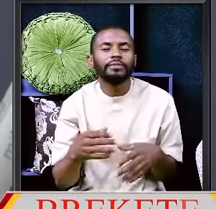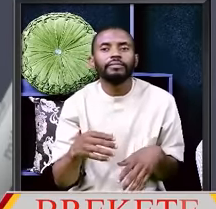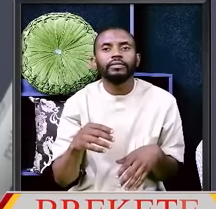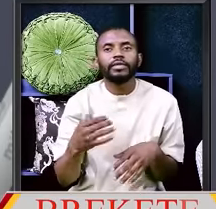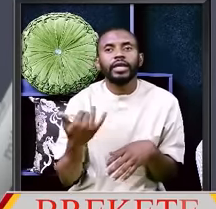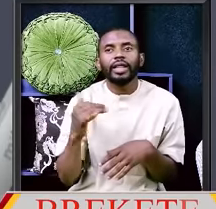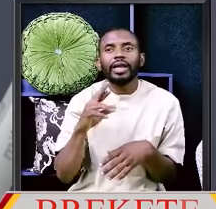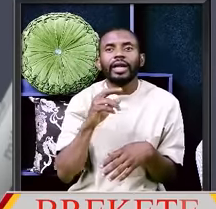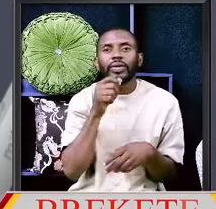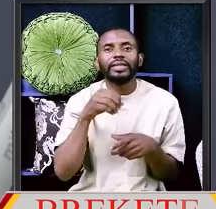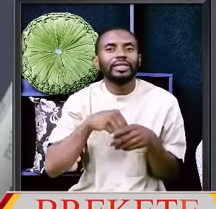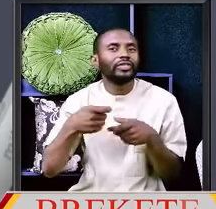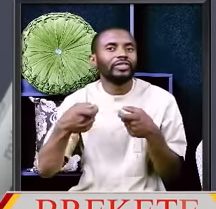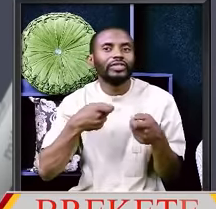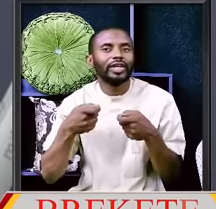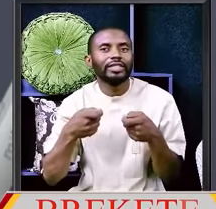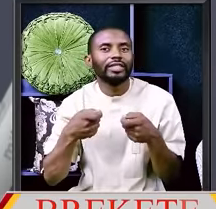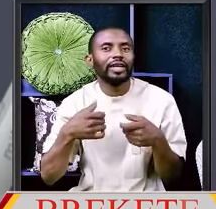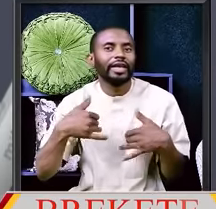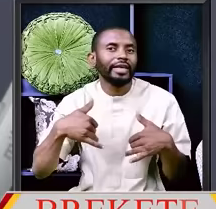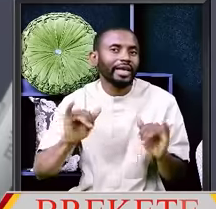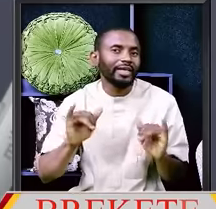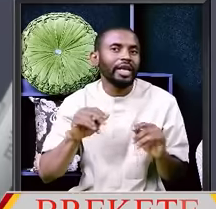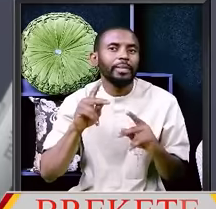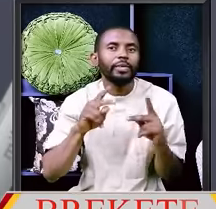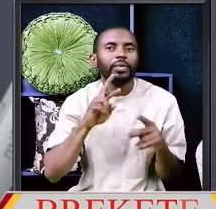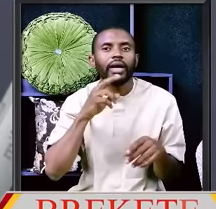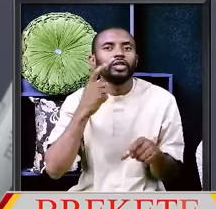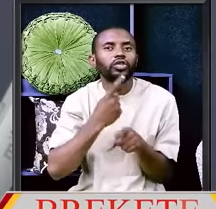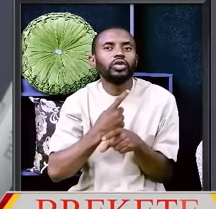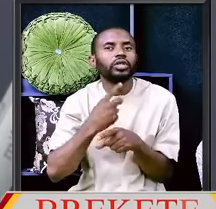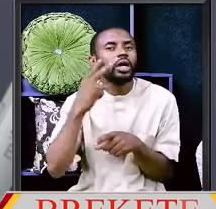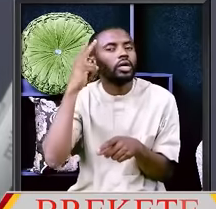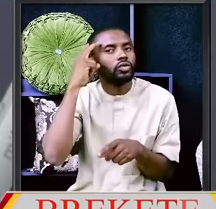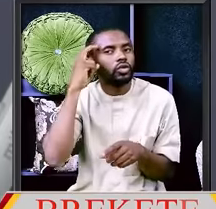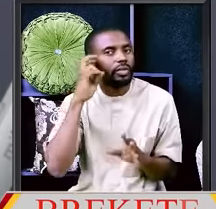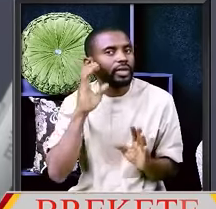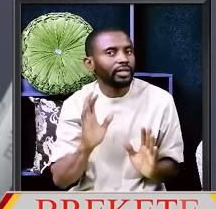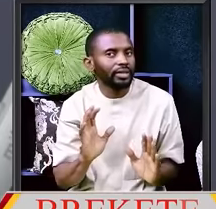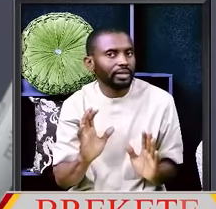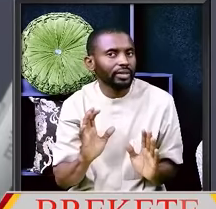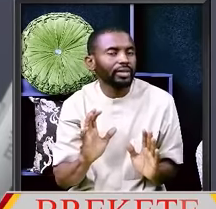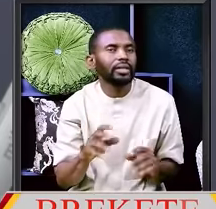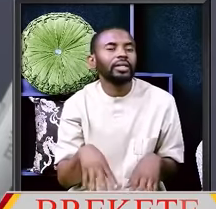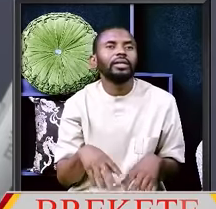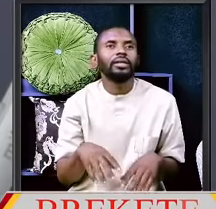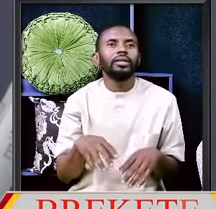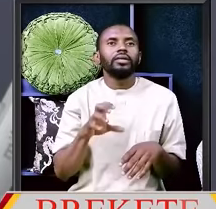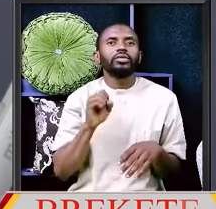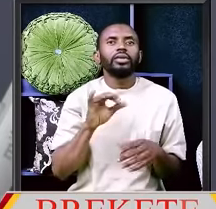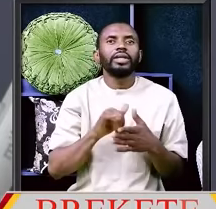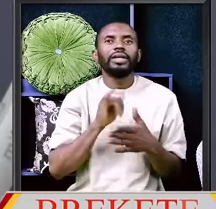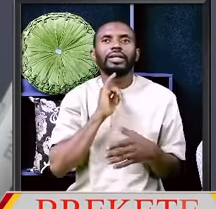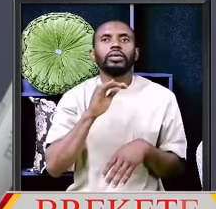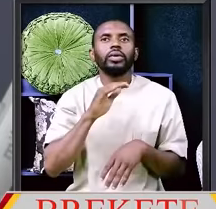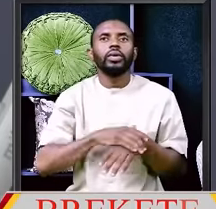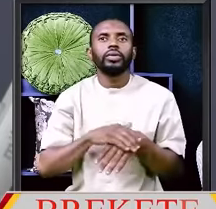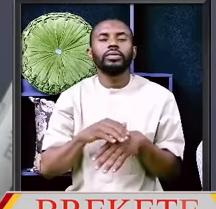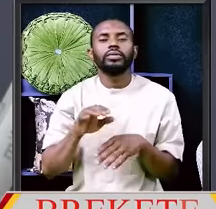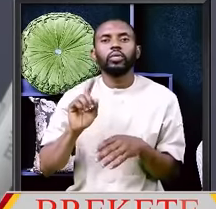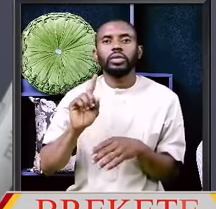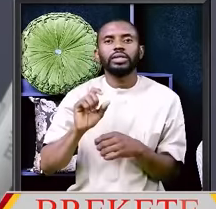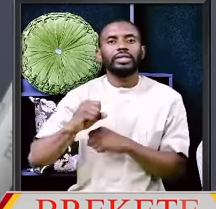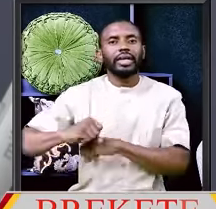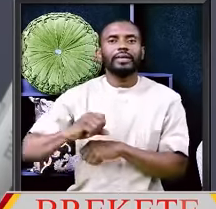charged yet. They are only just, they've suspects. Only just been, allegedly they are saying that they are suspects. Yes, ma'am. So that is on one side,